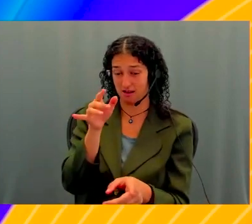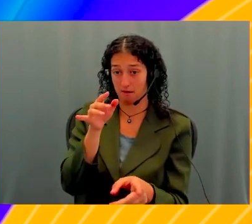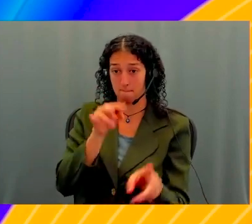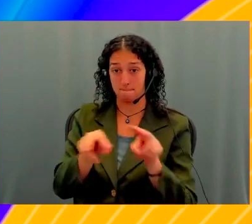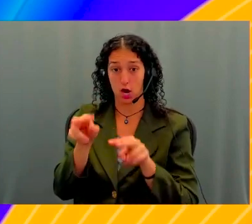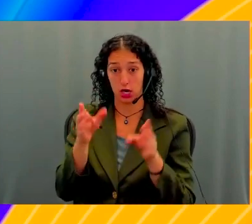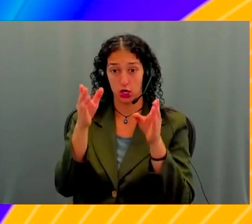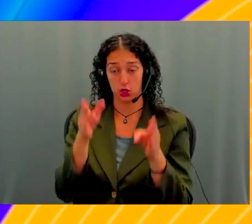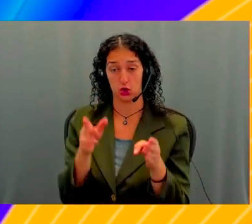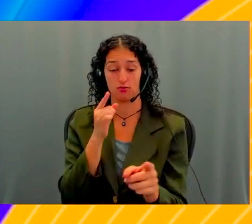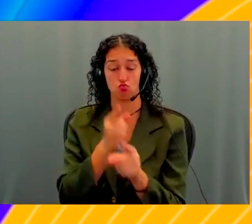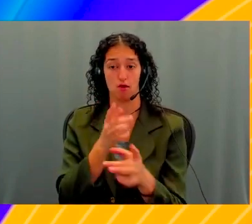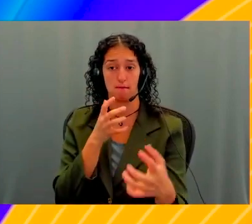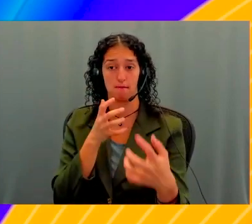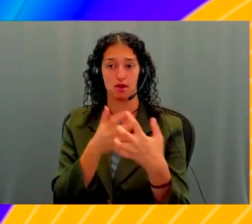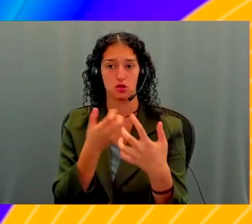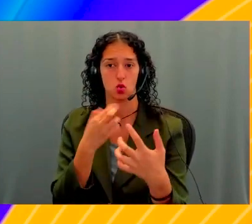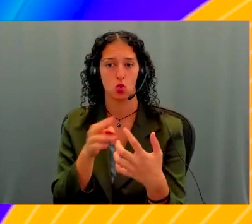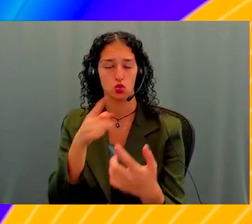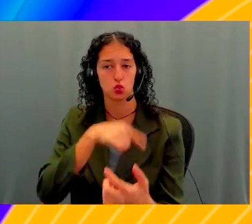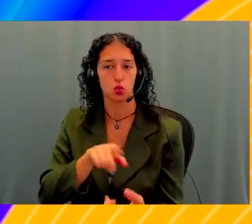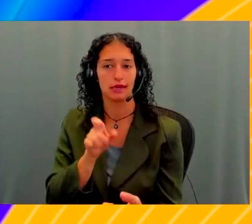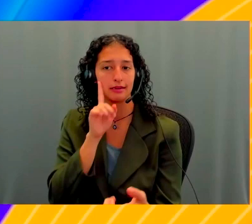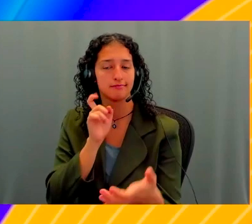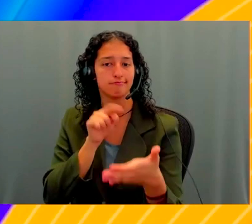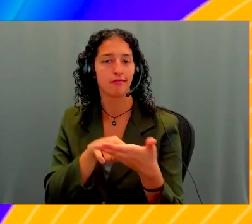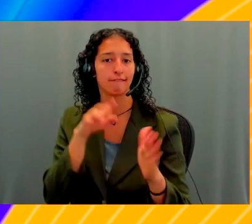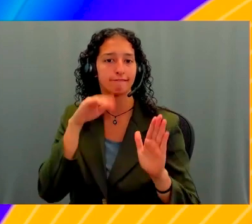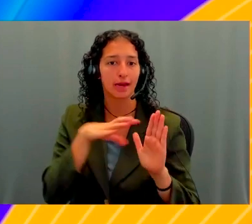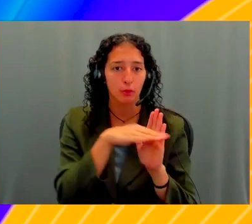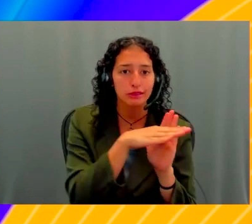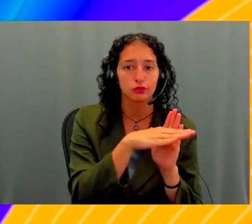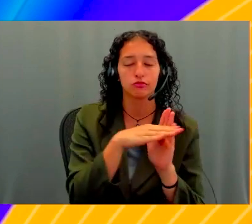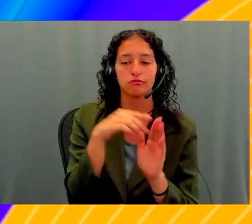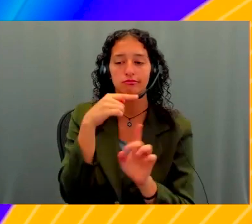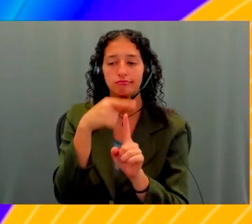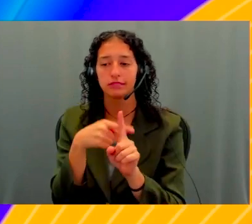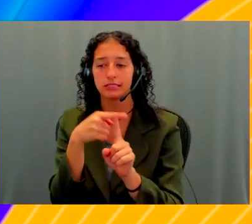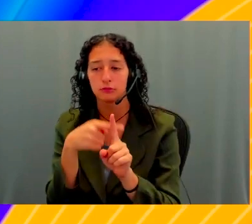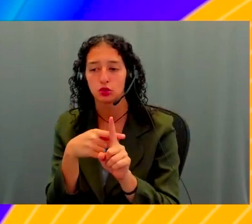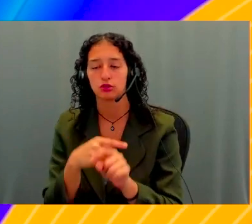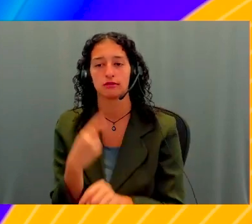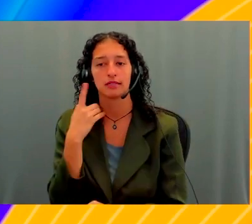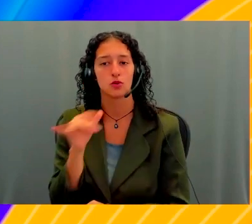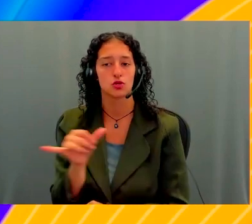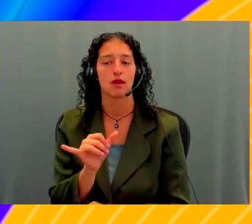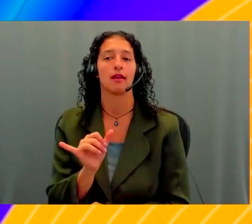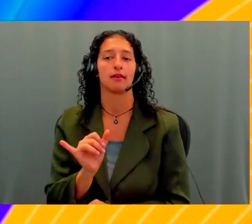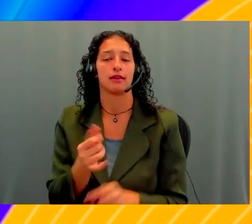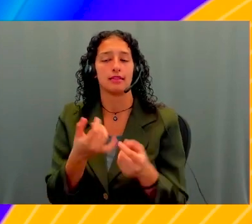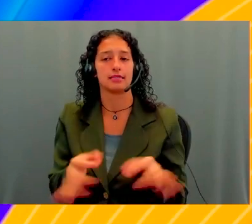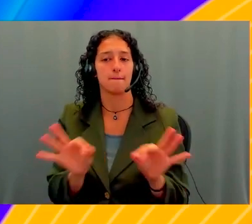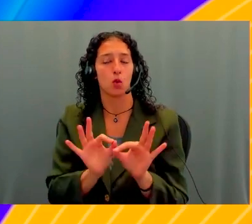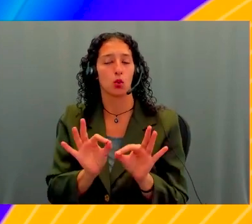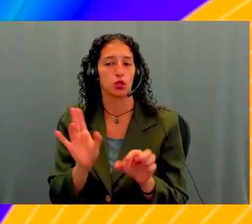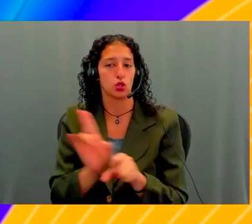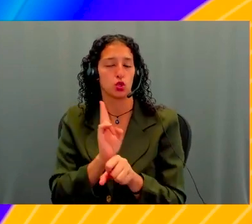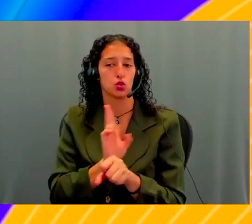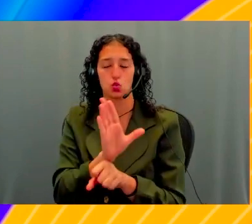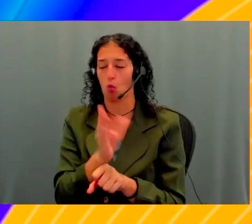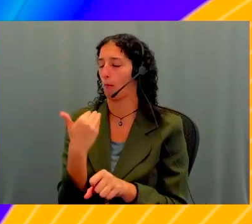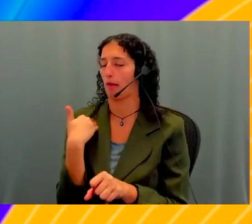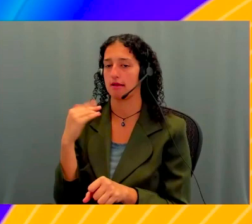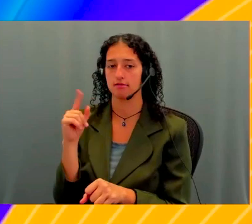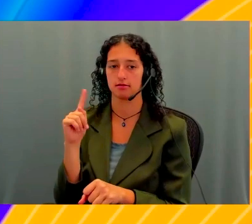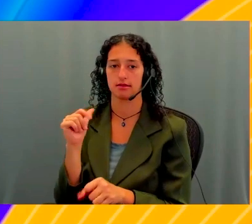we be looking at vibration? Should we be looking at Yes. temperature? Sounds like that will be able to look at your past data and help you decide